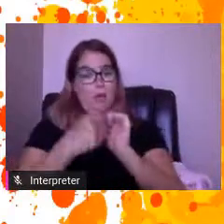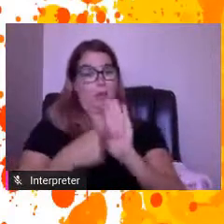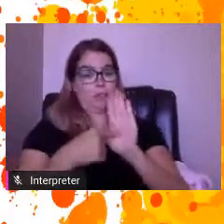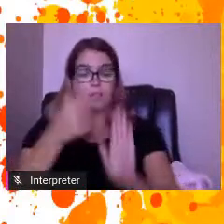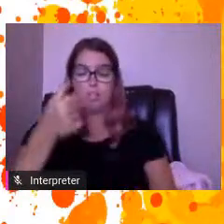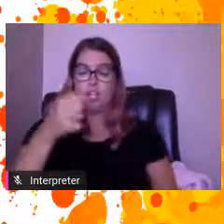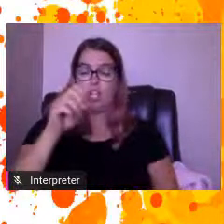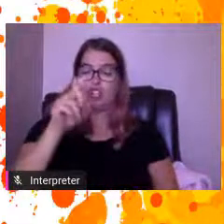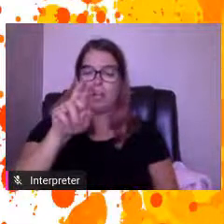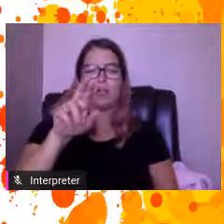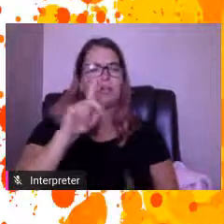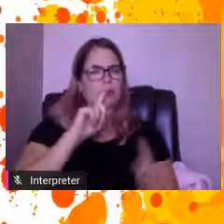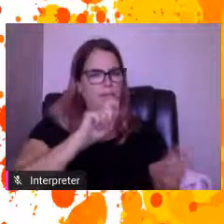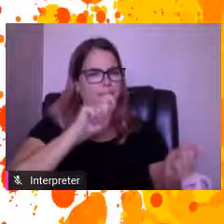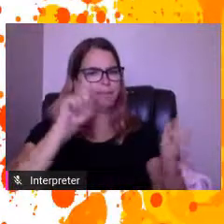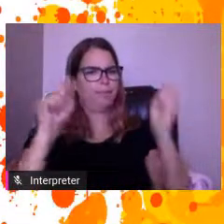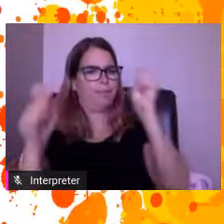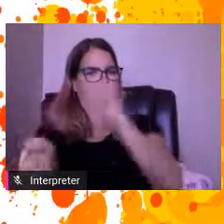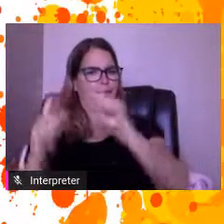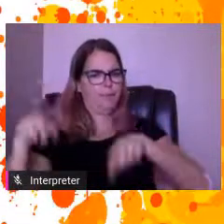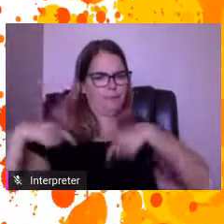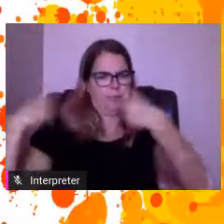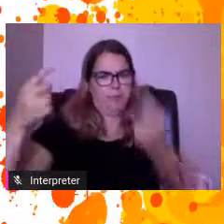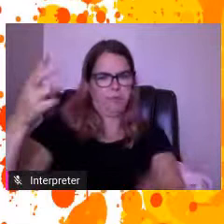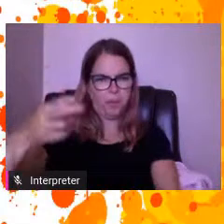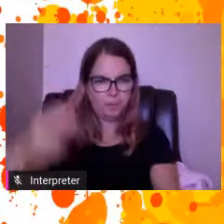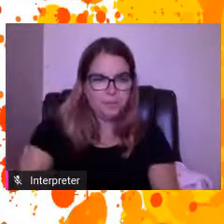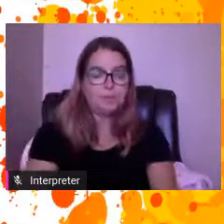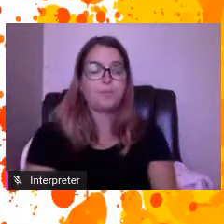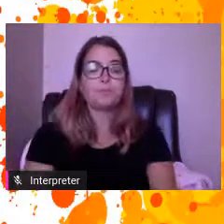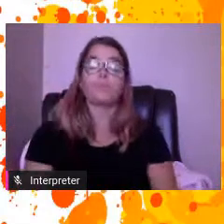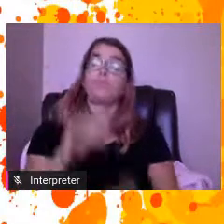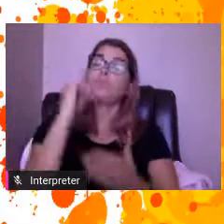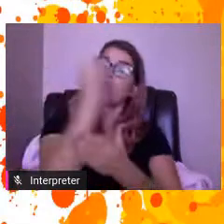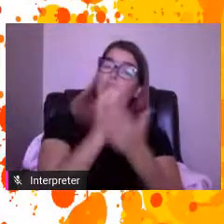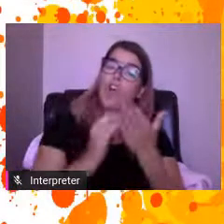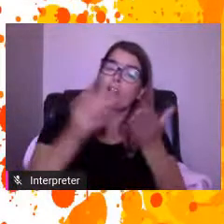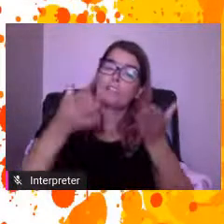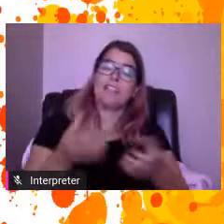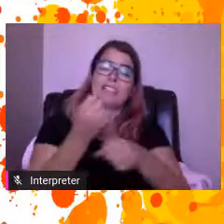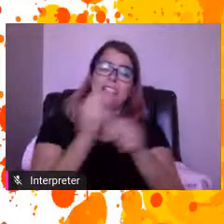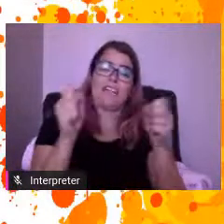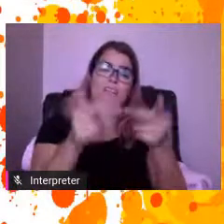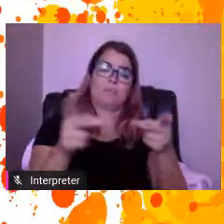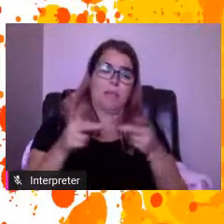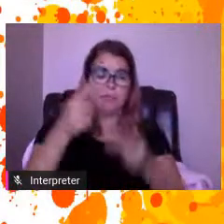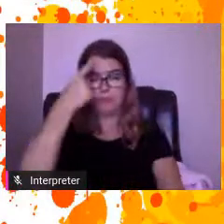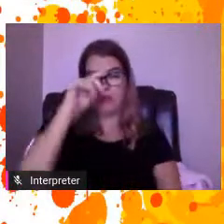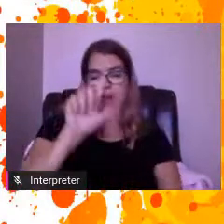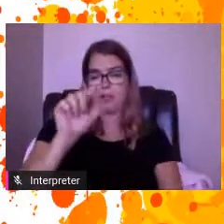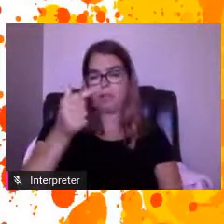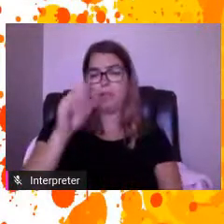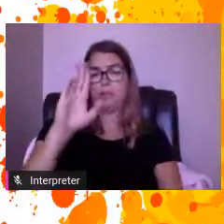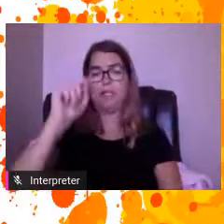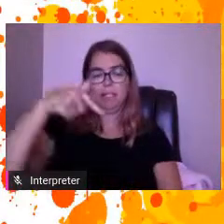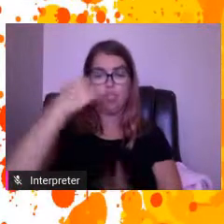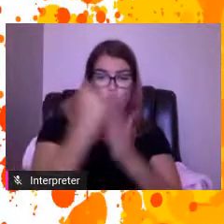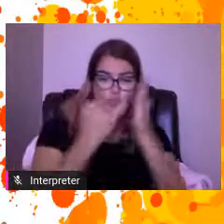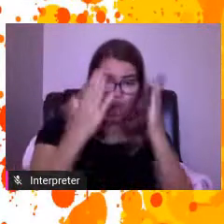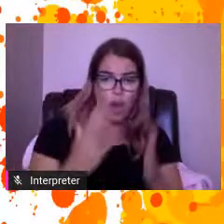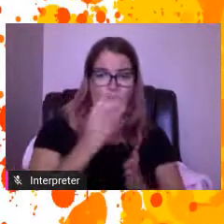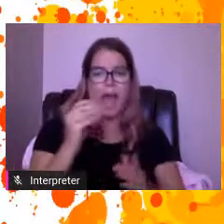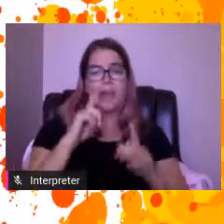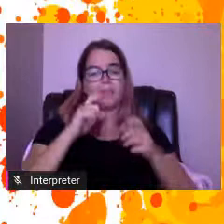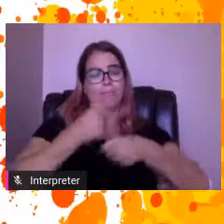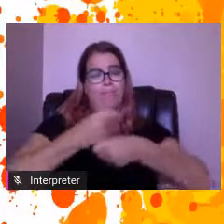time. The arts have always been a traditional safe space for LGBT artists and their art. Societies throughout history have